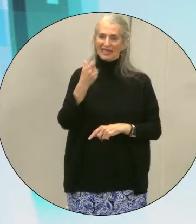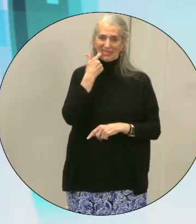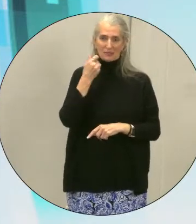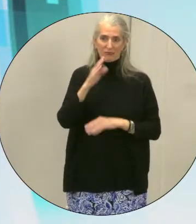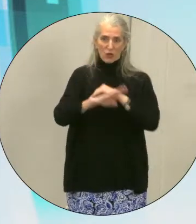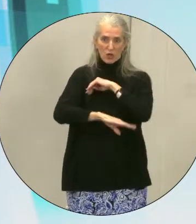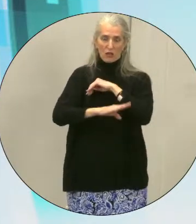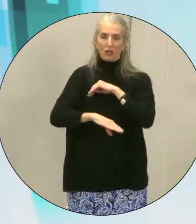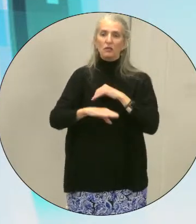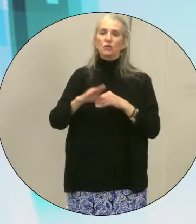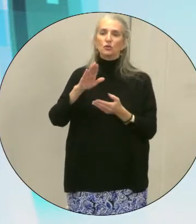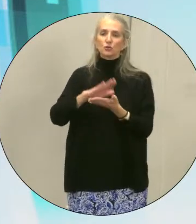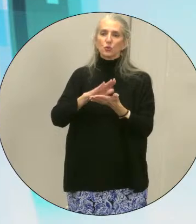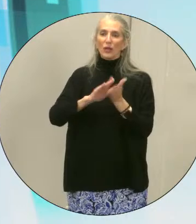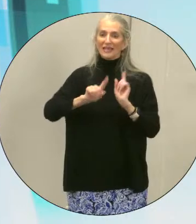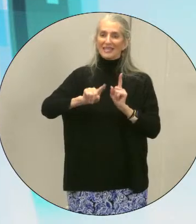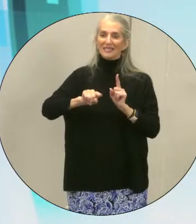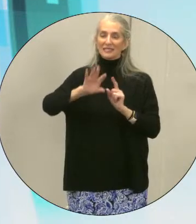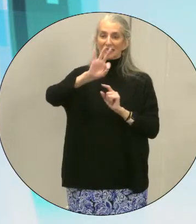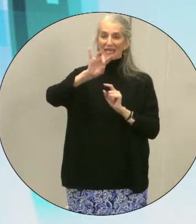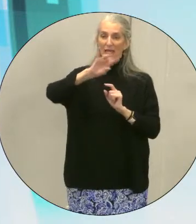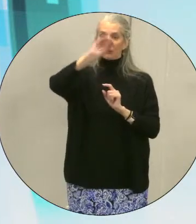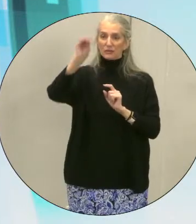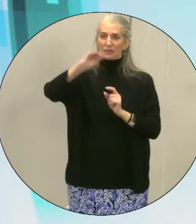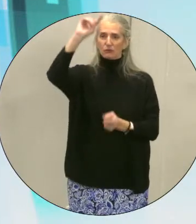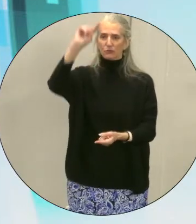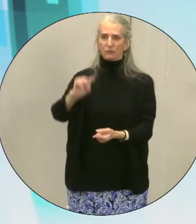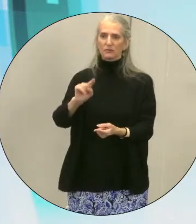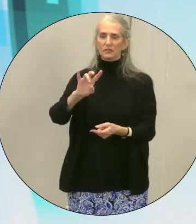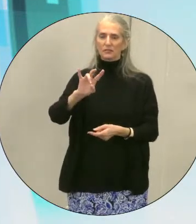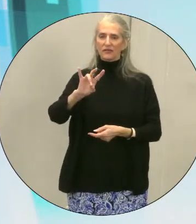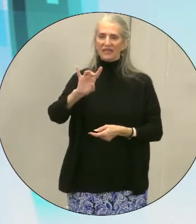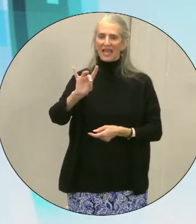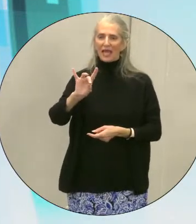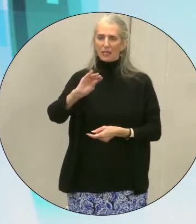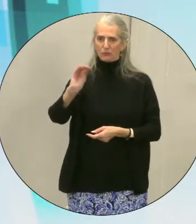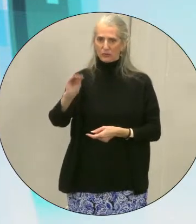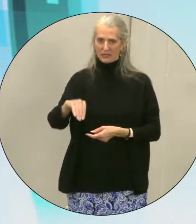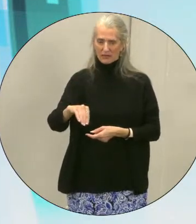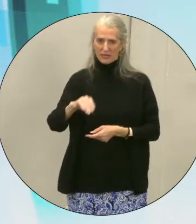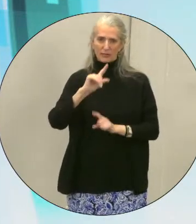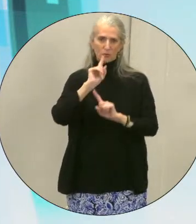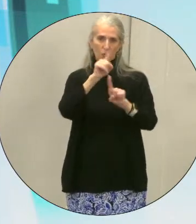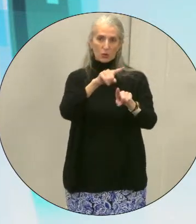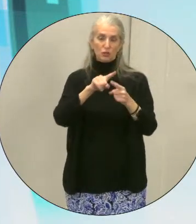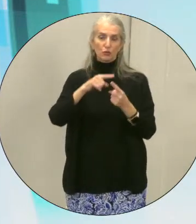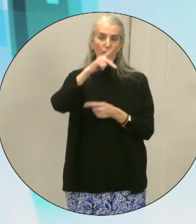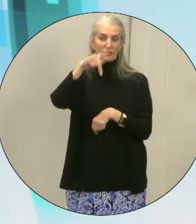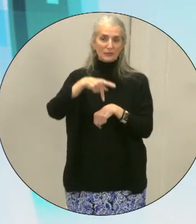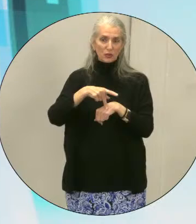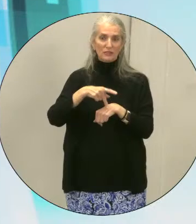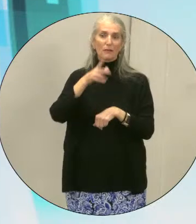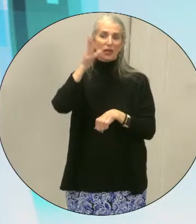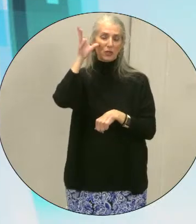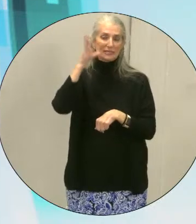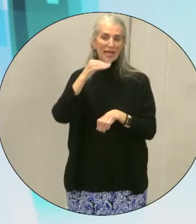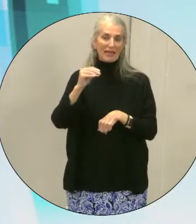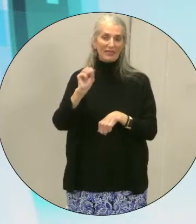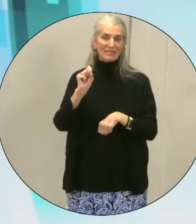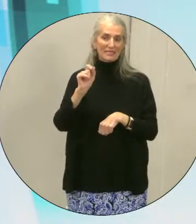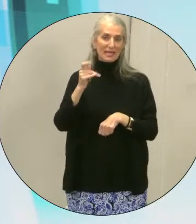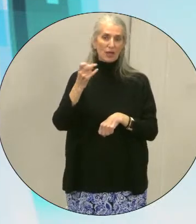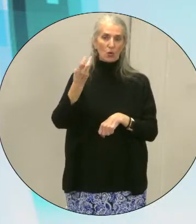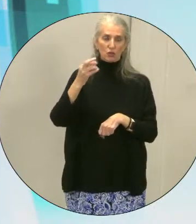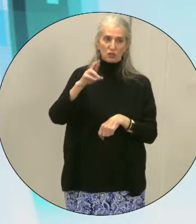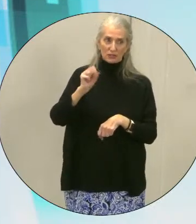school attendance went down from 98% to 78%, as reported by the principal to parents and stakeholders via weekly Sunday night calls, and